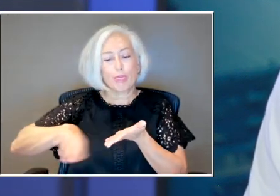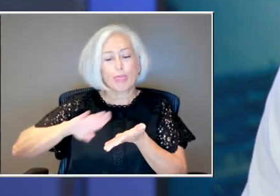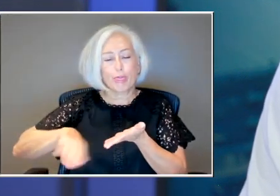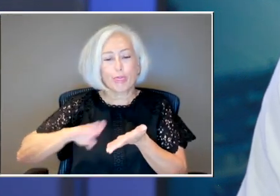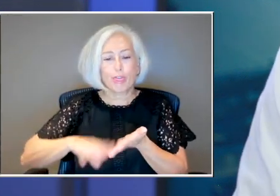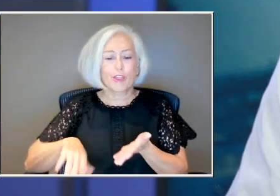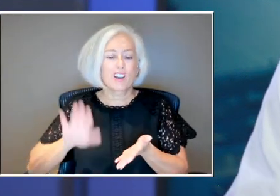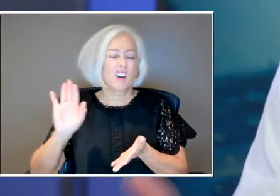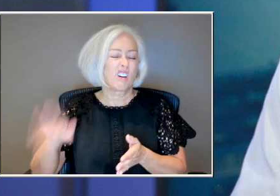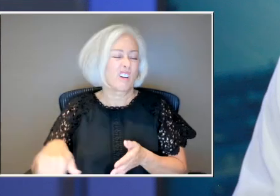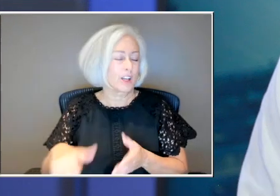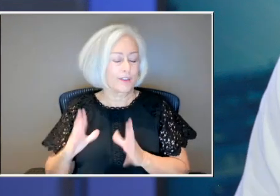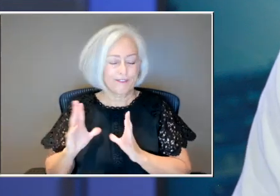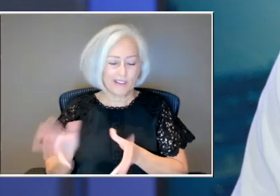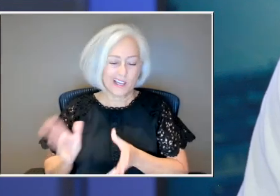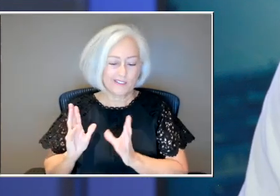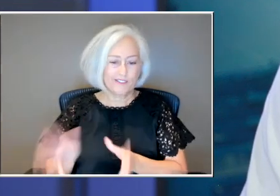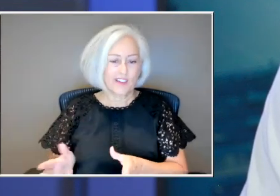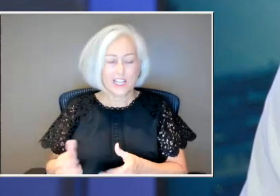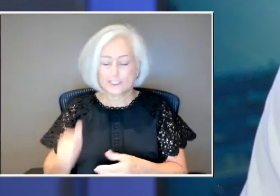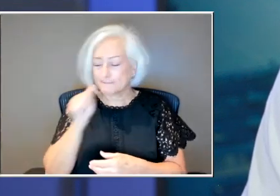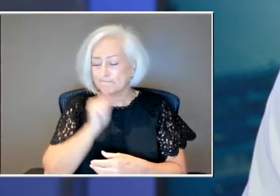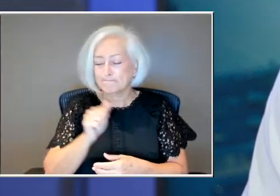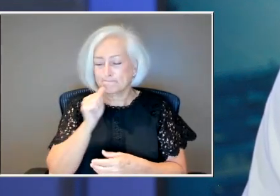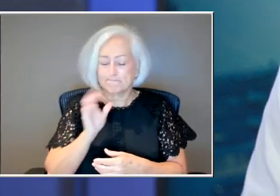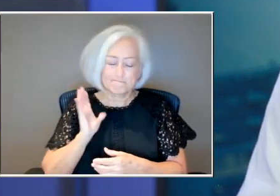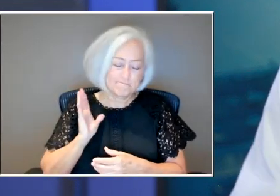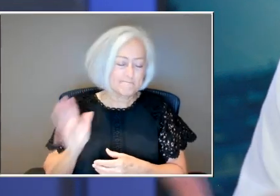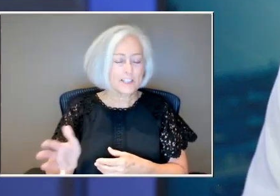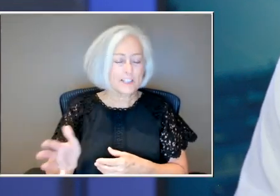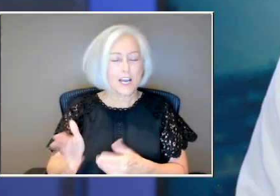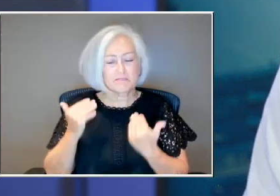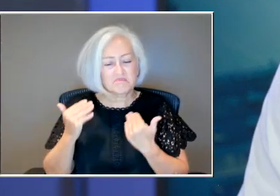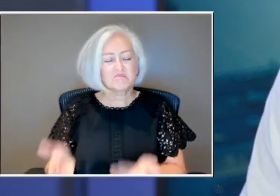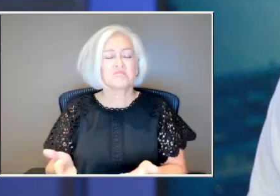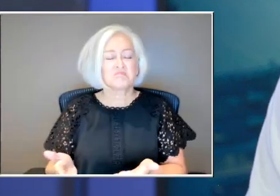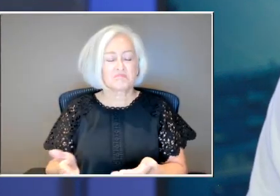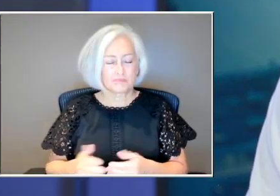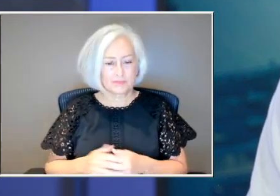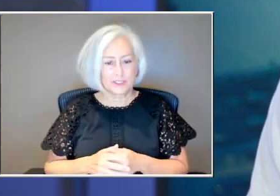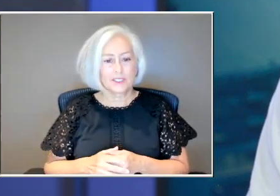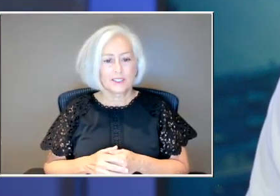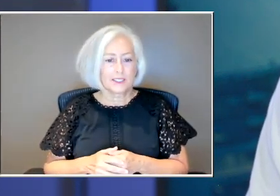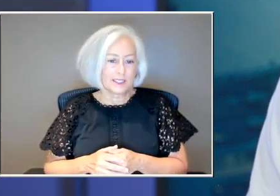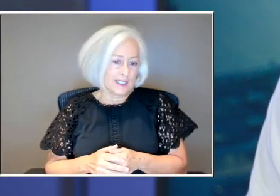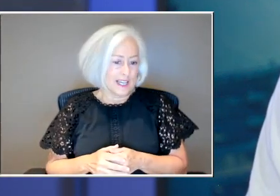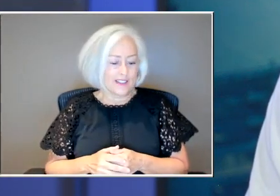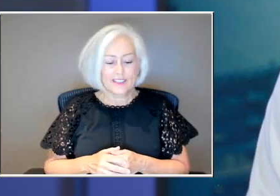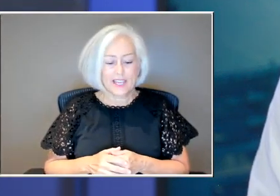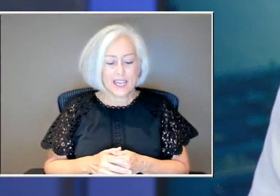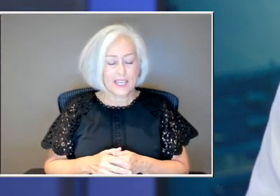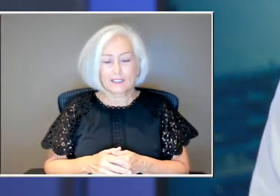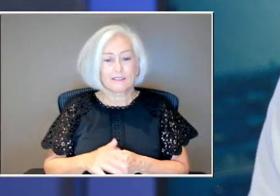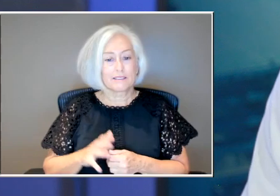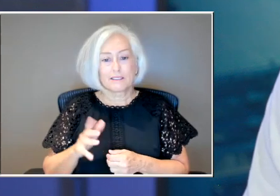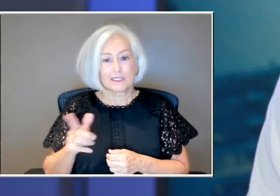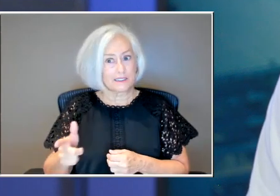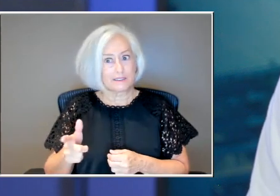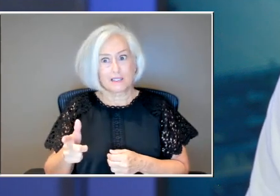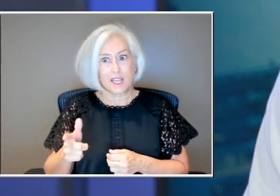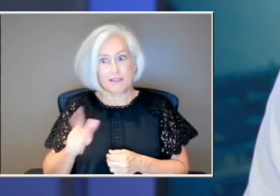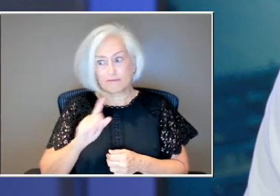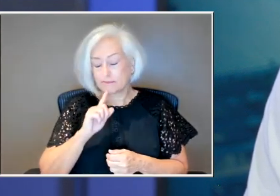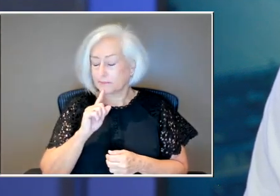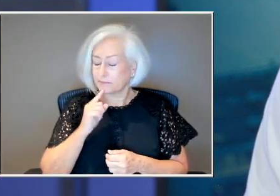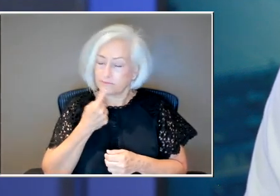where they're told to just deal with their pain and their complaints, especially when they have significant symptoms like Abby, where